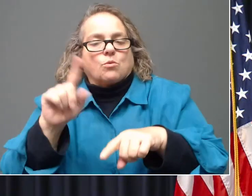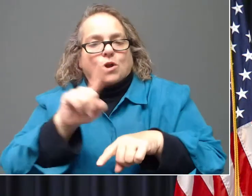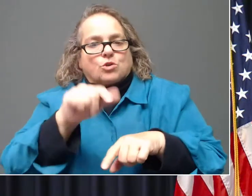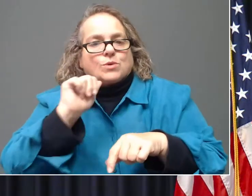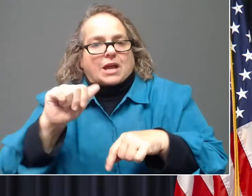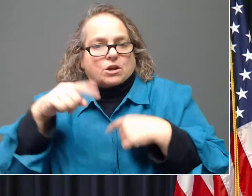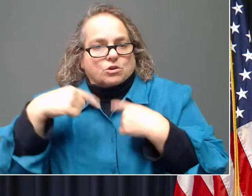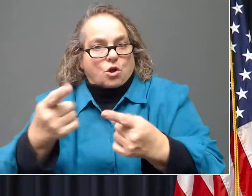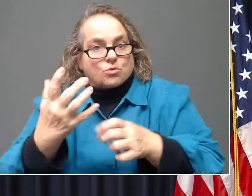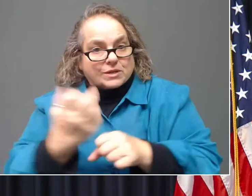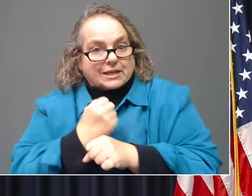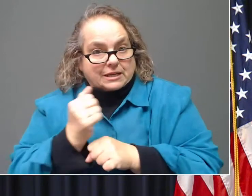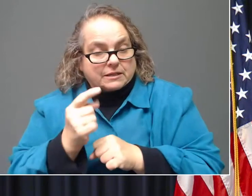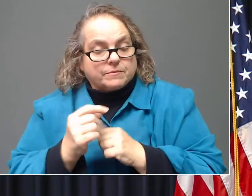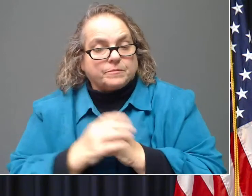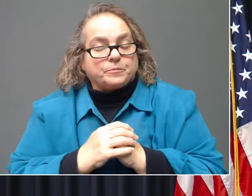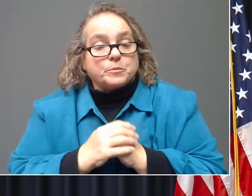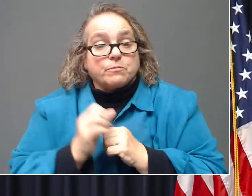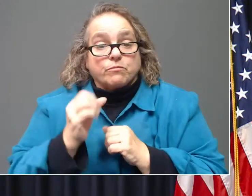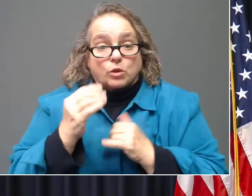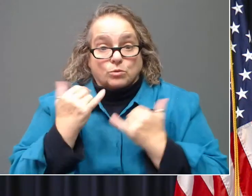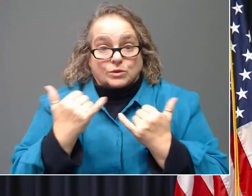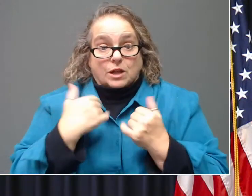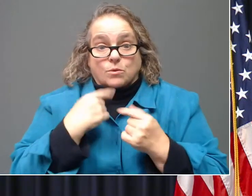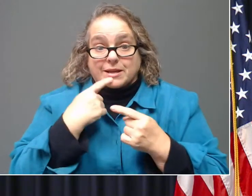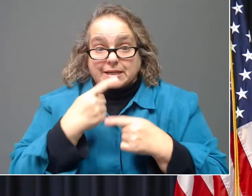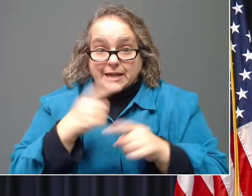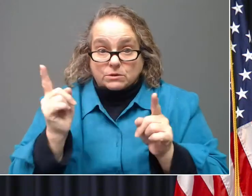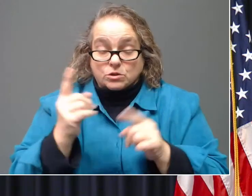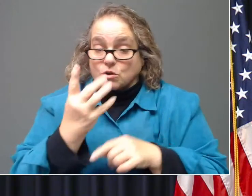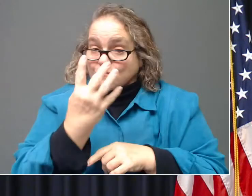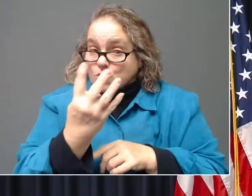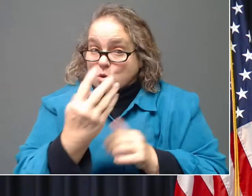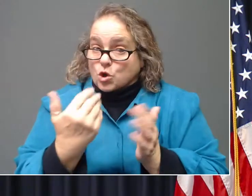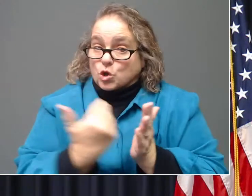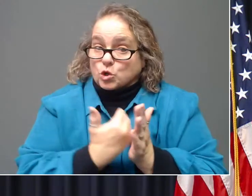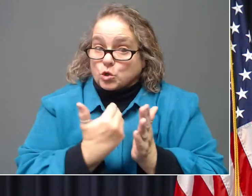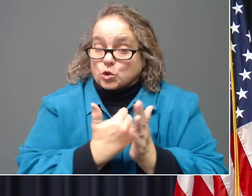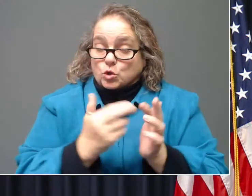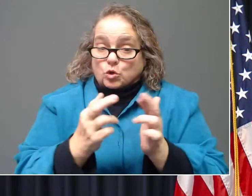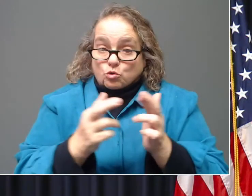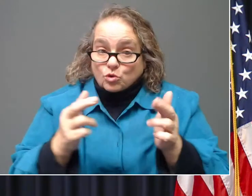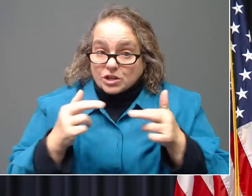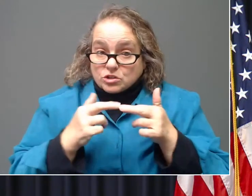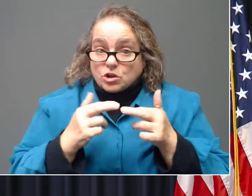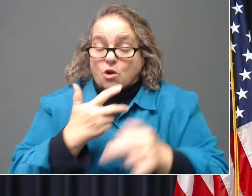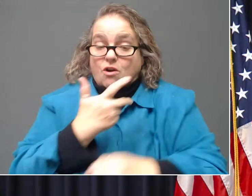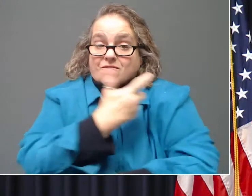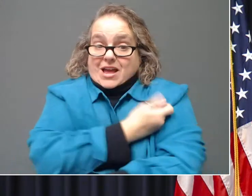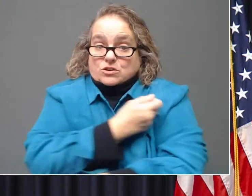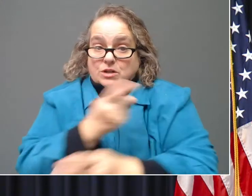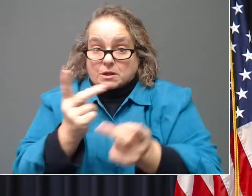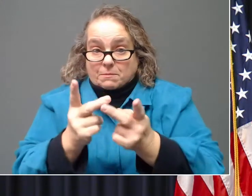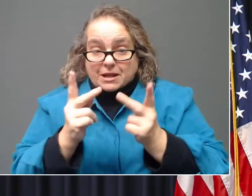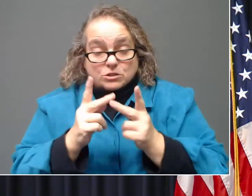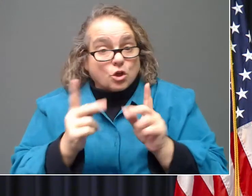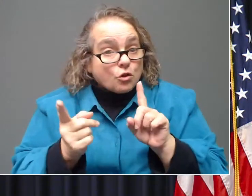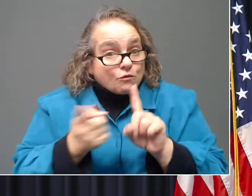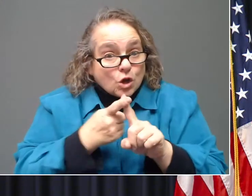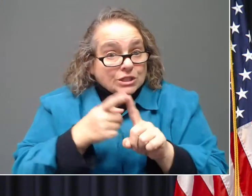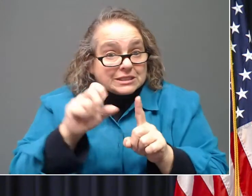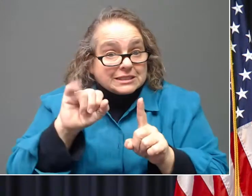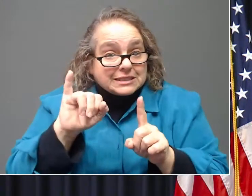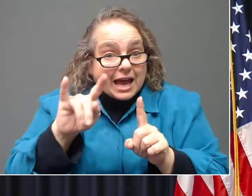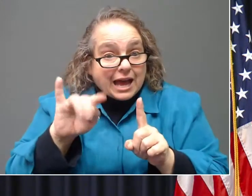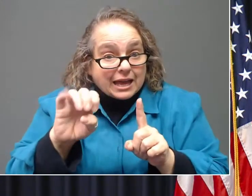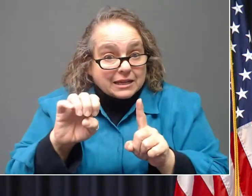So today, we're announcing 4 new regional vaccination sites, and the first site as one of